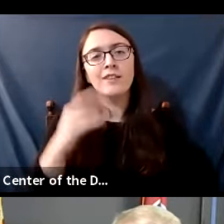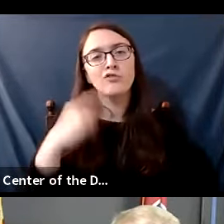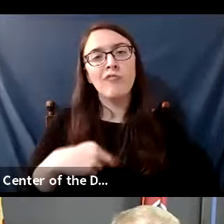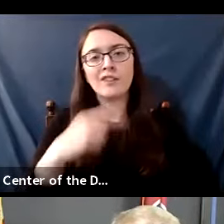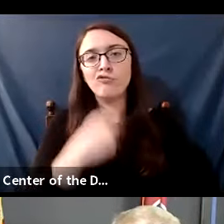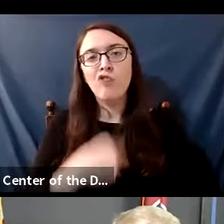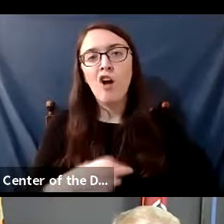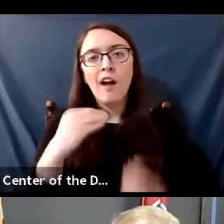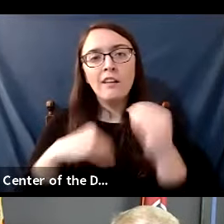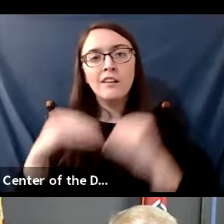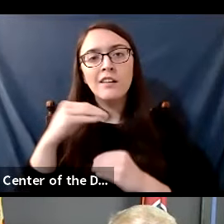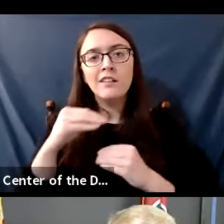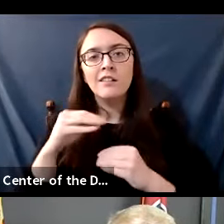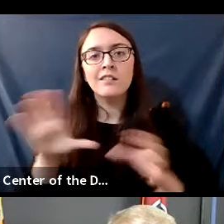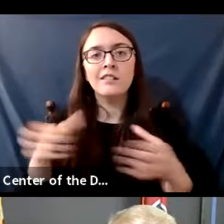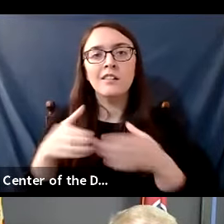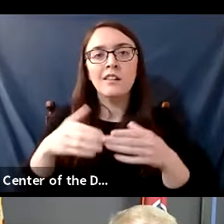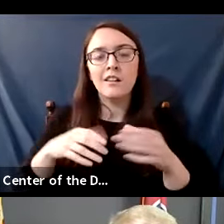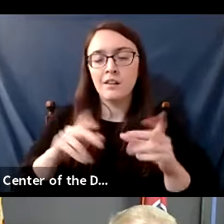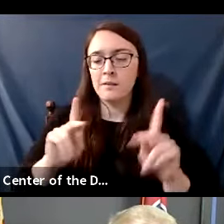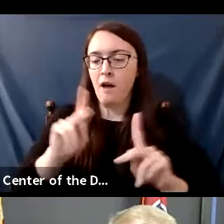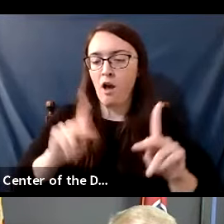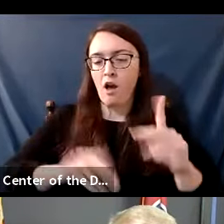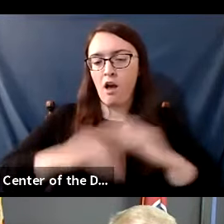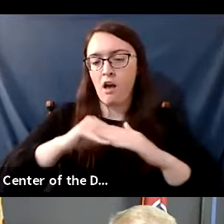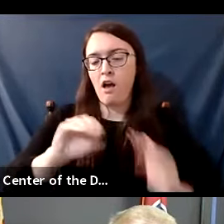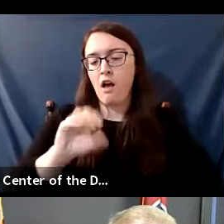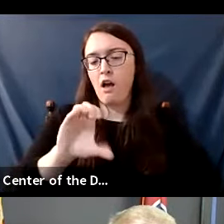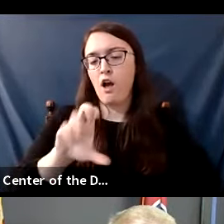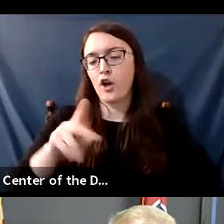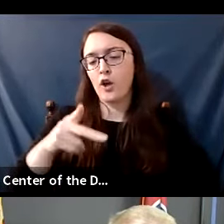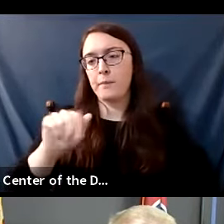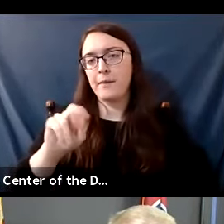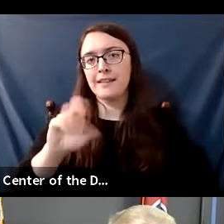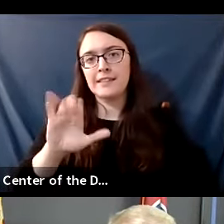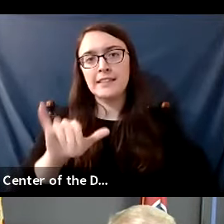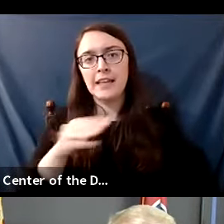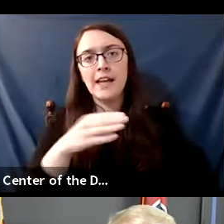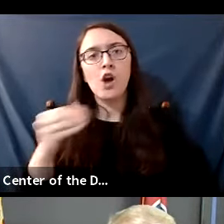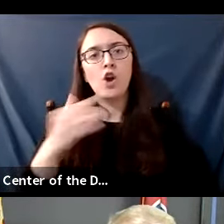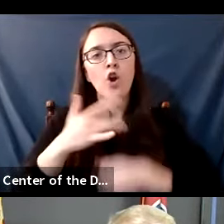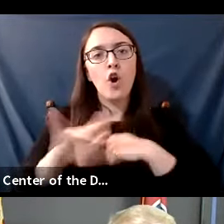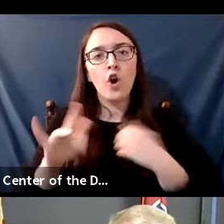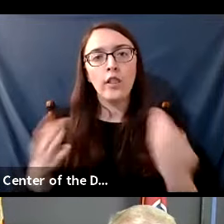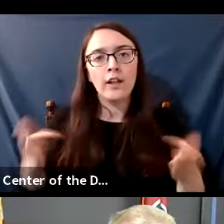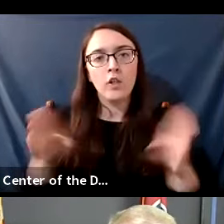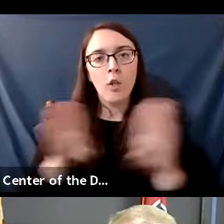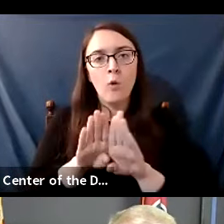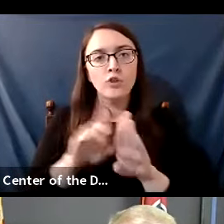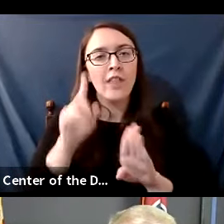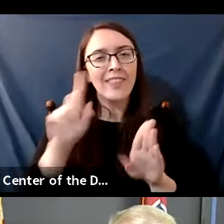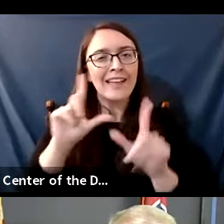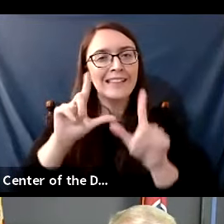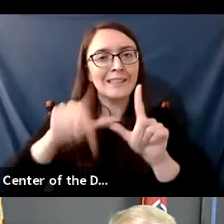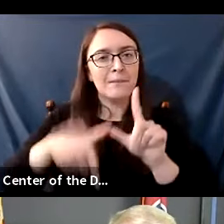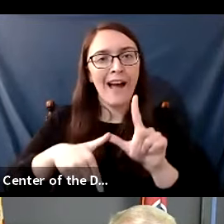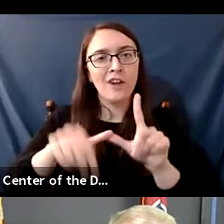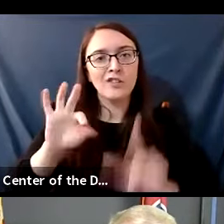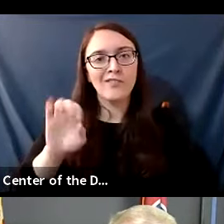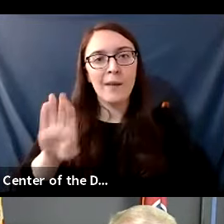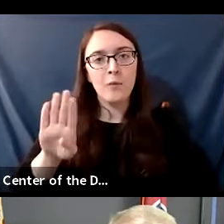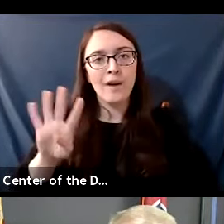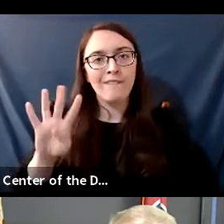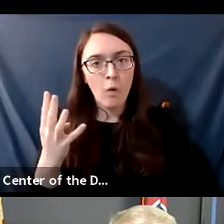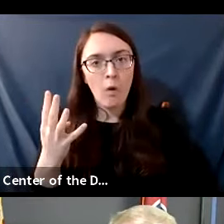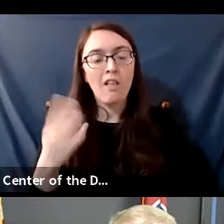occupancy limitation early closure. It expires on February the 4th. And I believe, if my math is correct, it